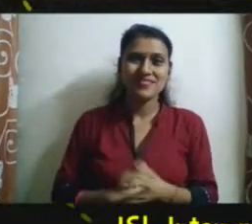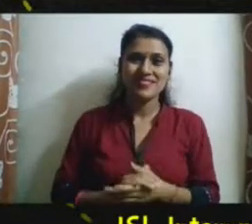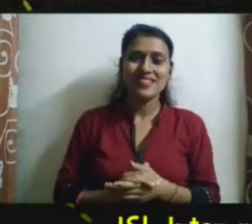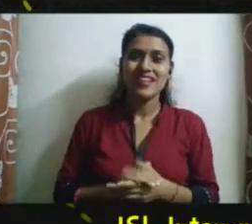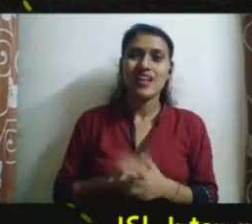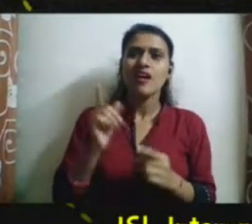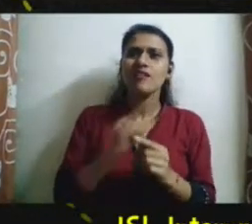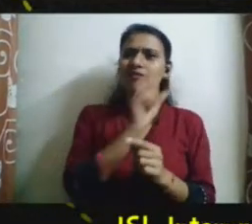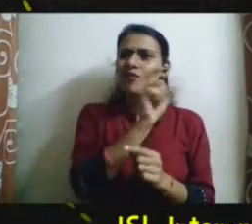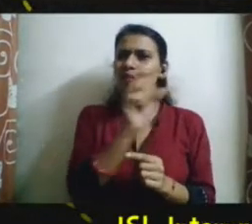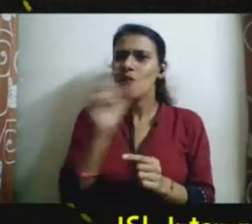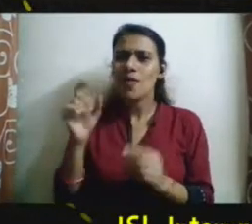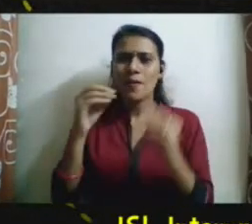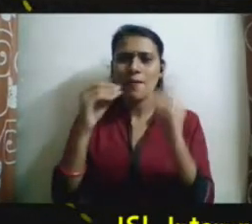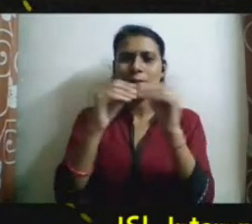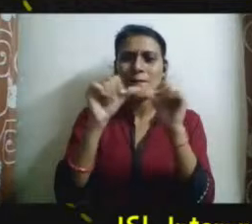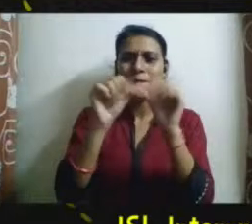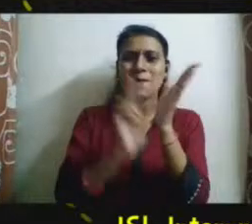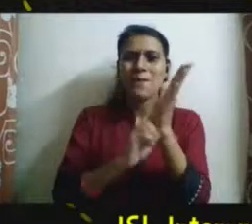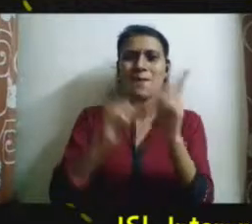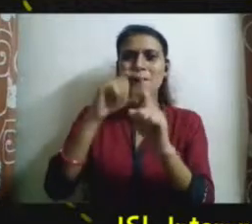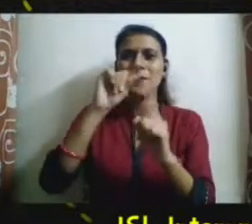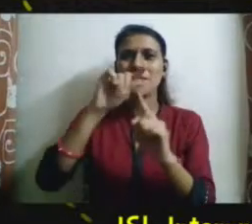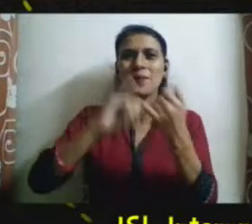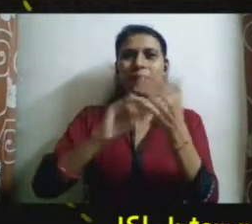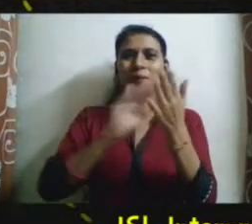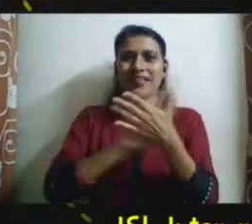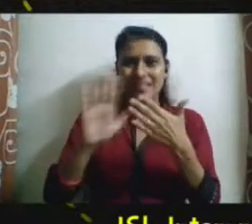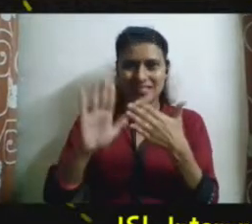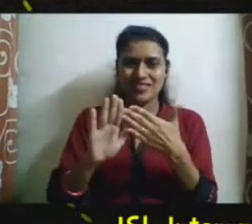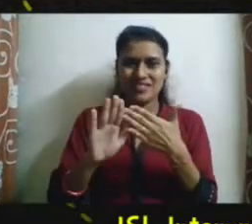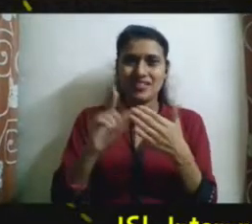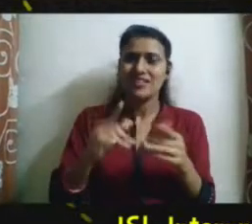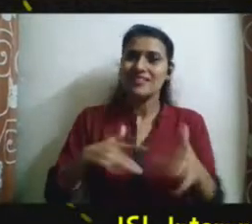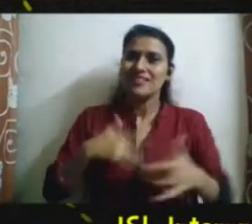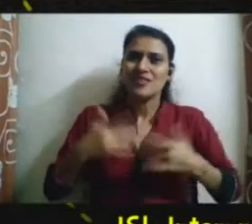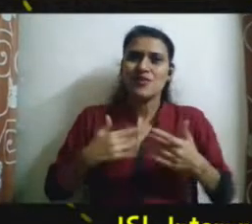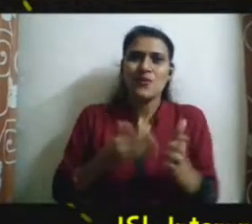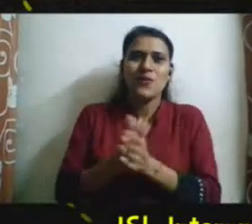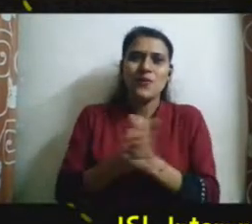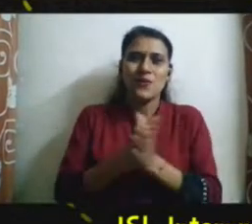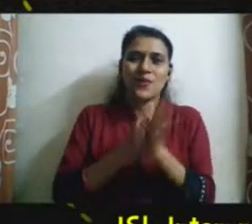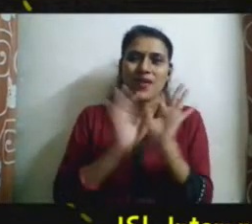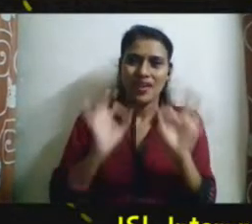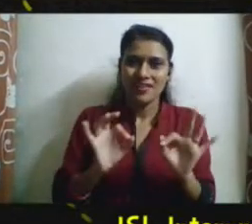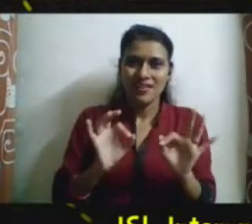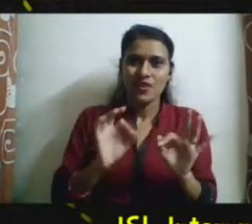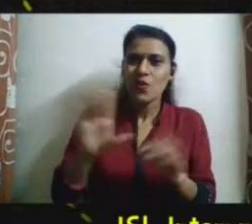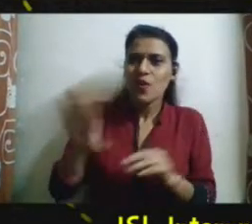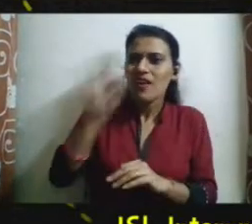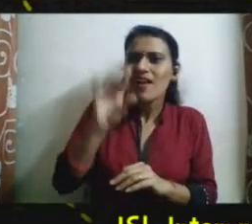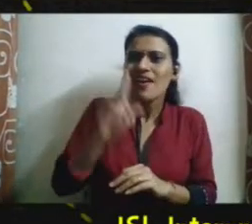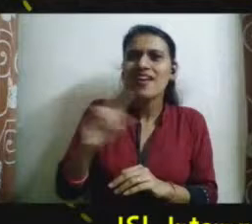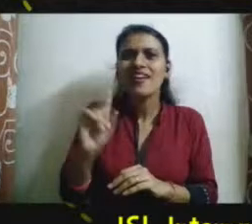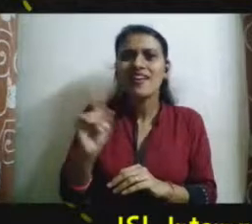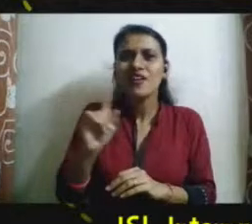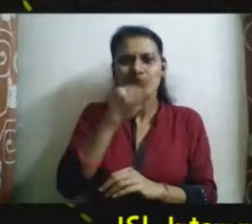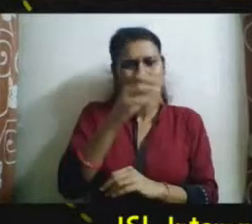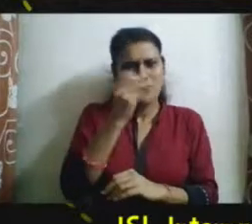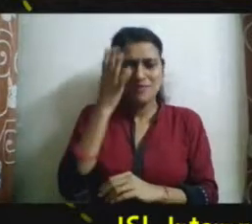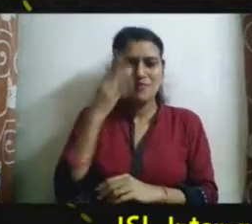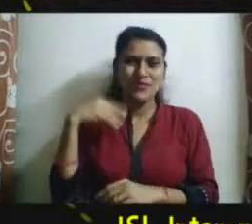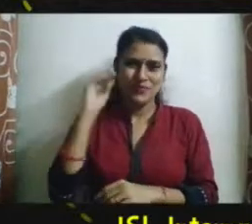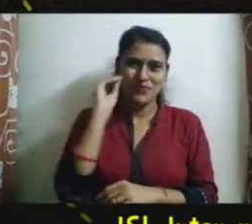of the Bandish, that it becomes quite interesting to see where they're taking us. And you'd be surprised to